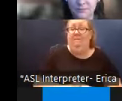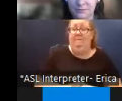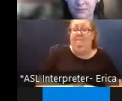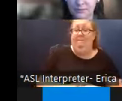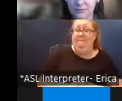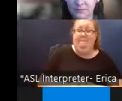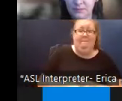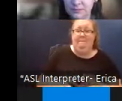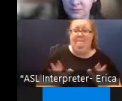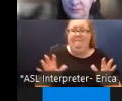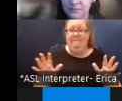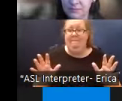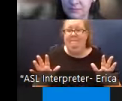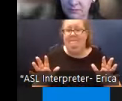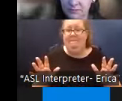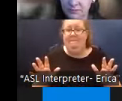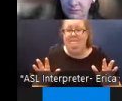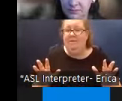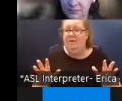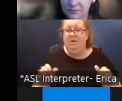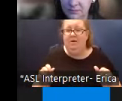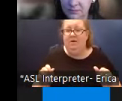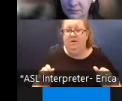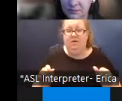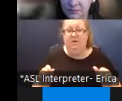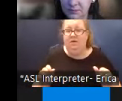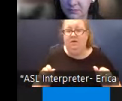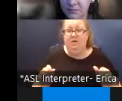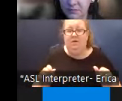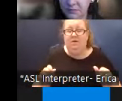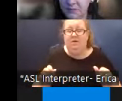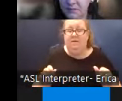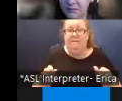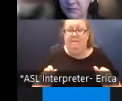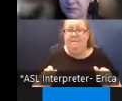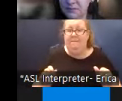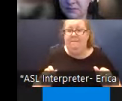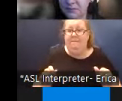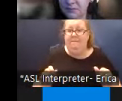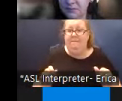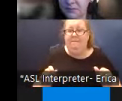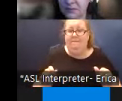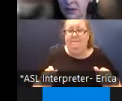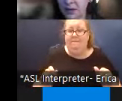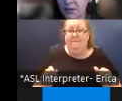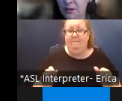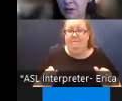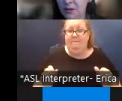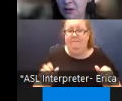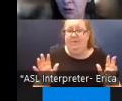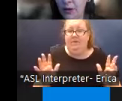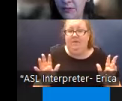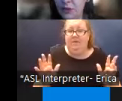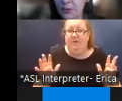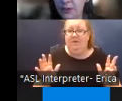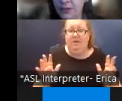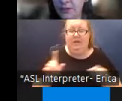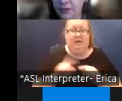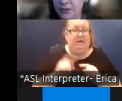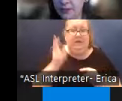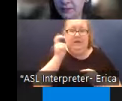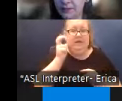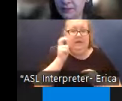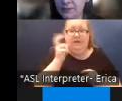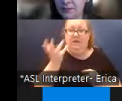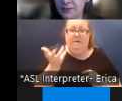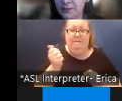don't want to maintain that clean patches of grass in front of their house, Oh, I'm having trouble